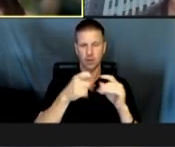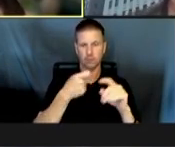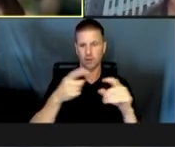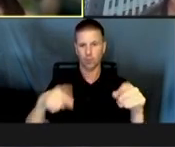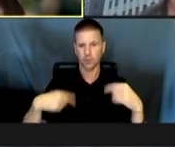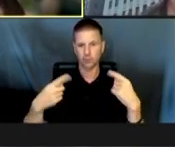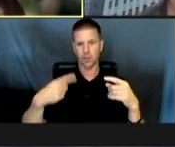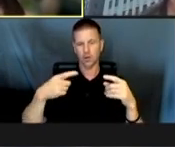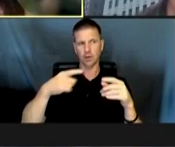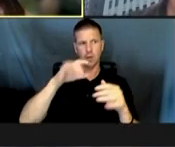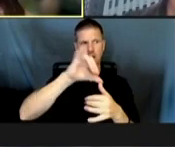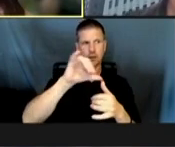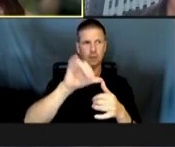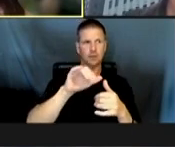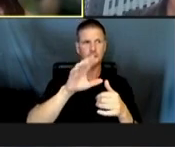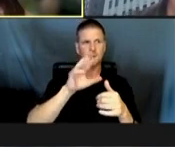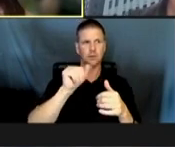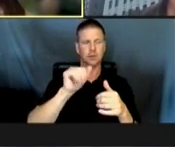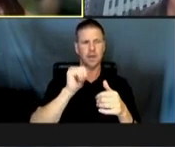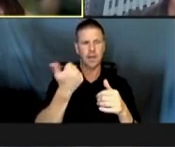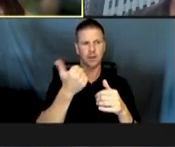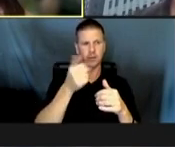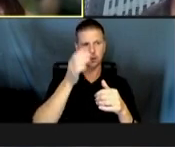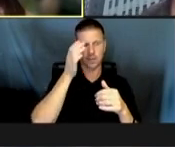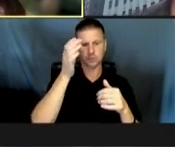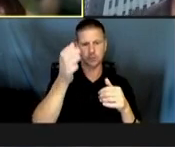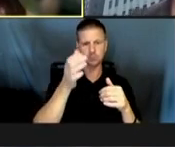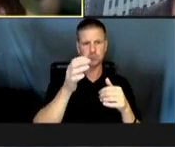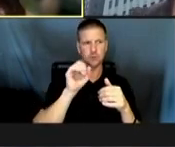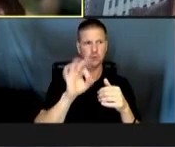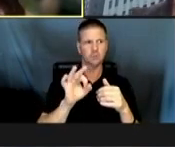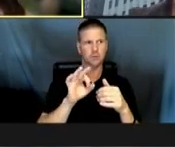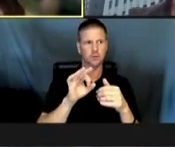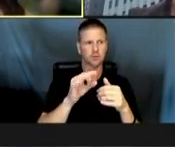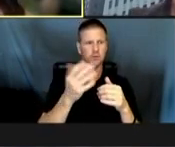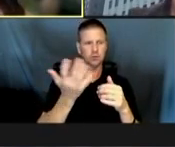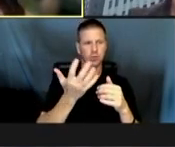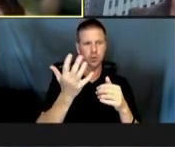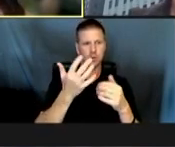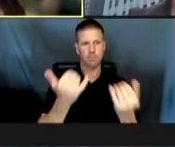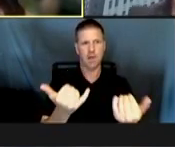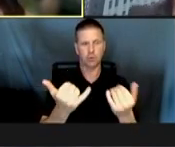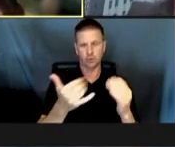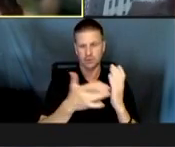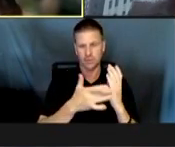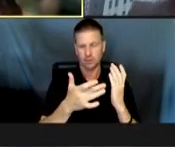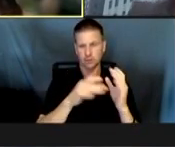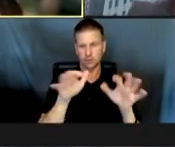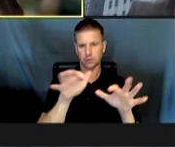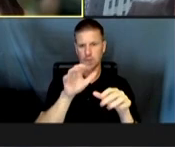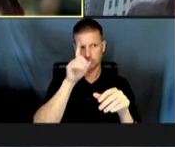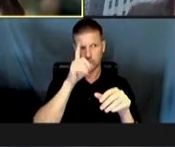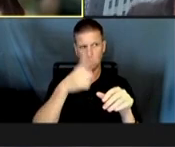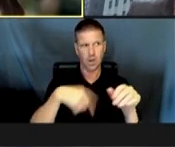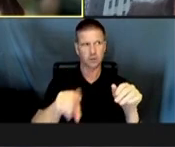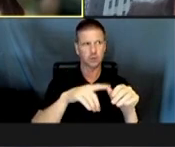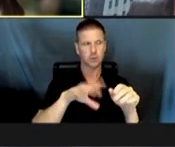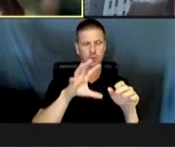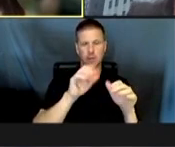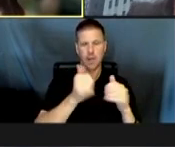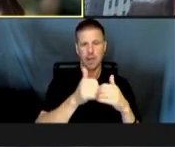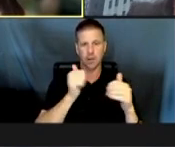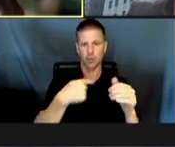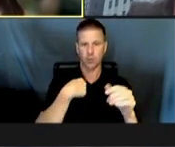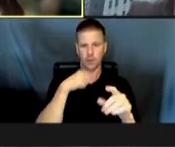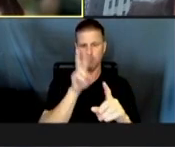height, and other concepts of what has modern technology done for us and how can we